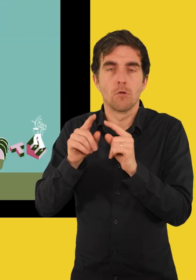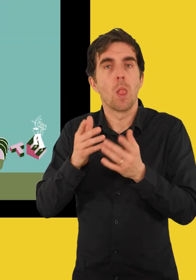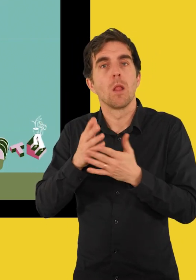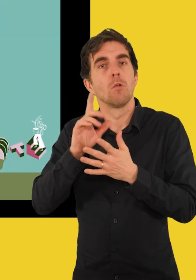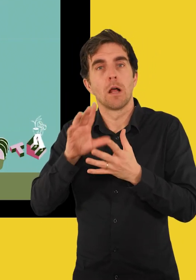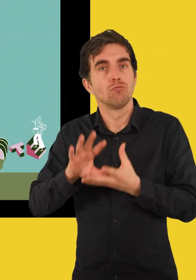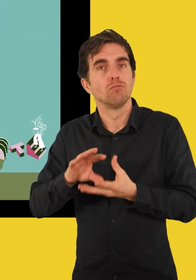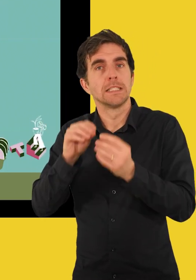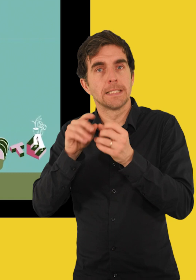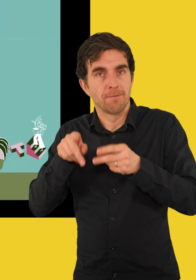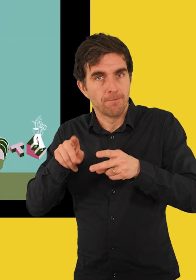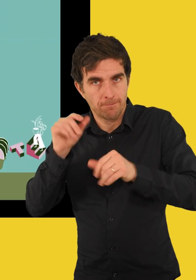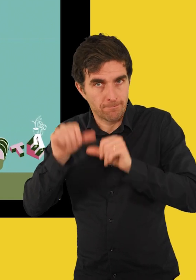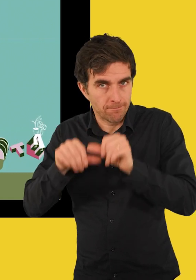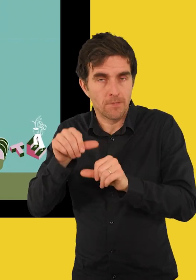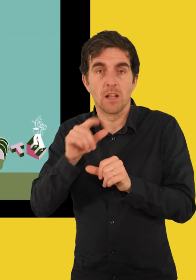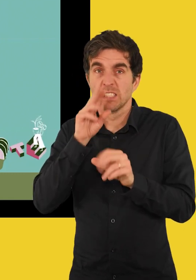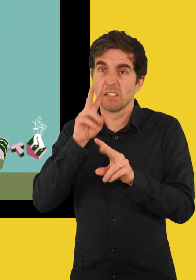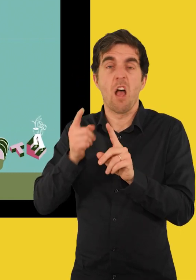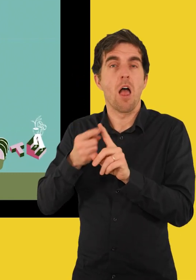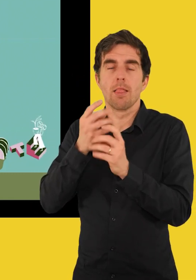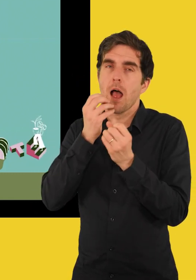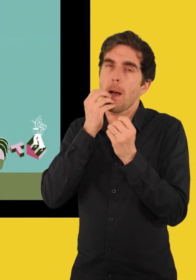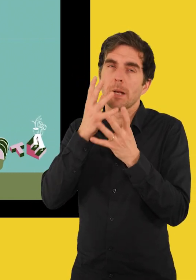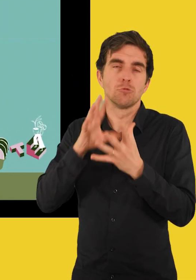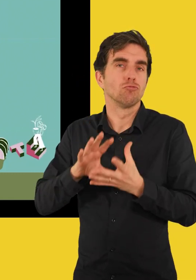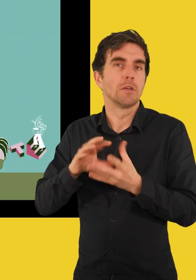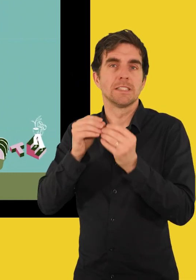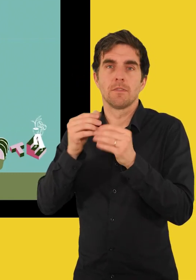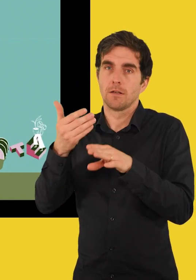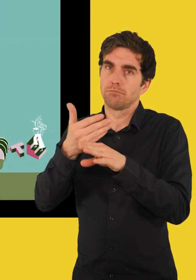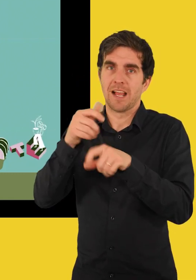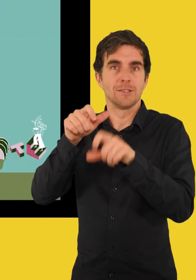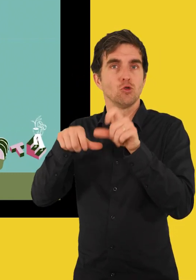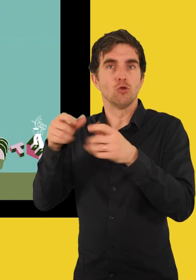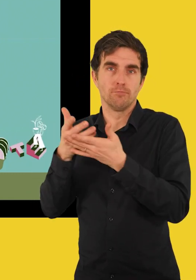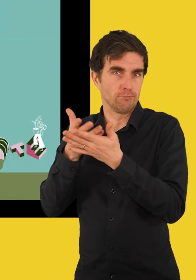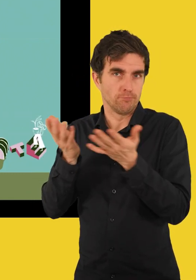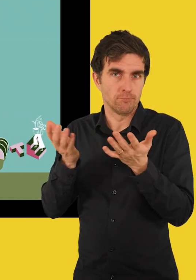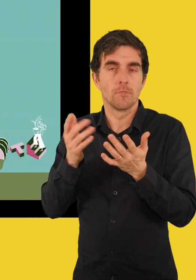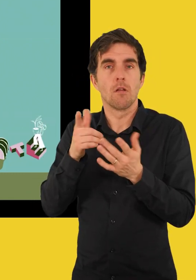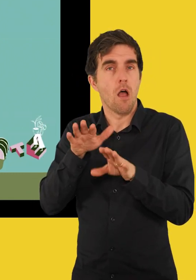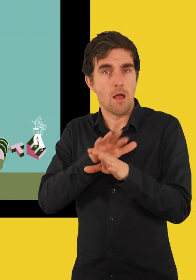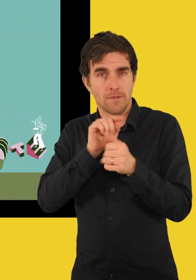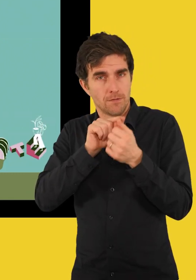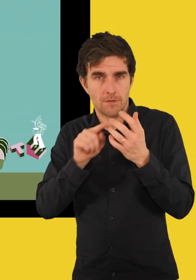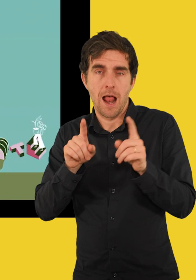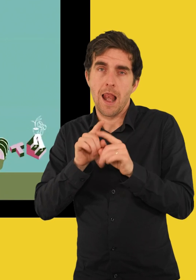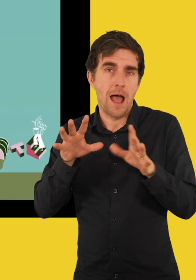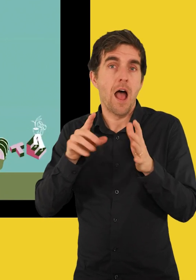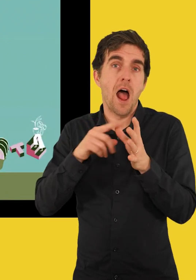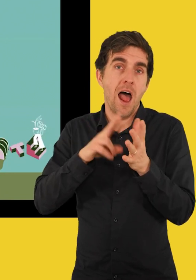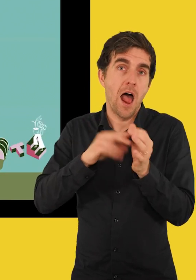creative medium. Alongside me, you'll see these other amazing creative practitioners. They covered other areas